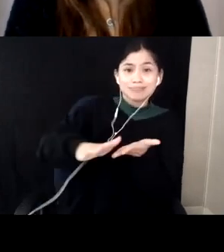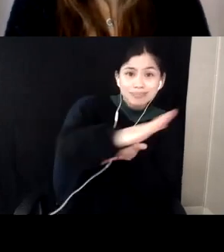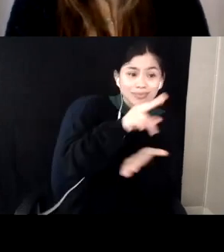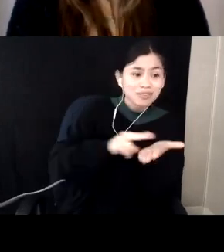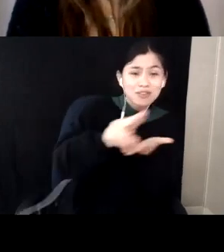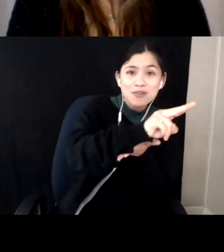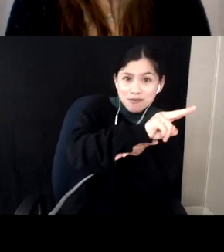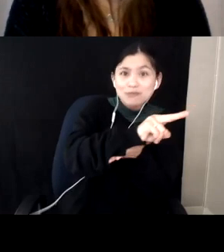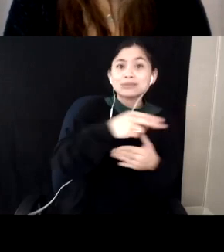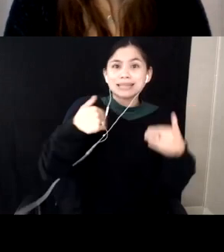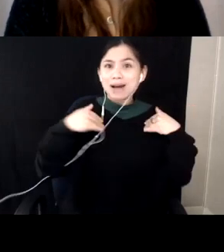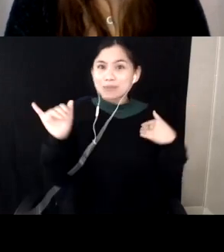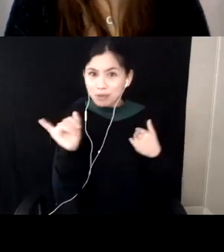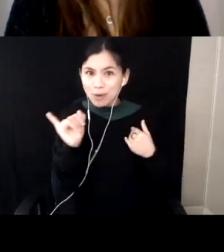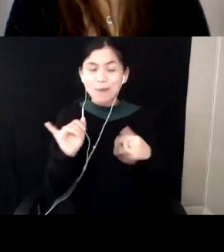amazing.